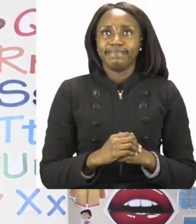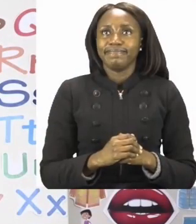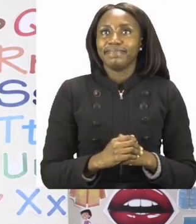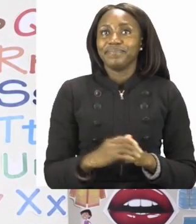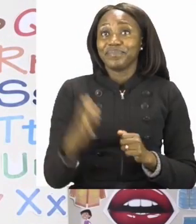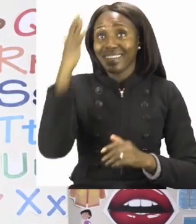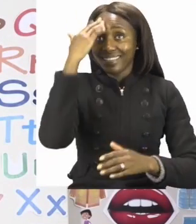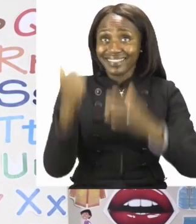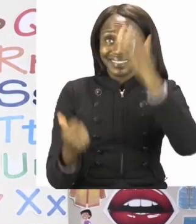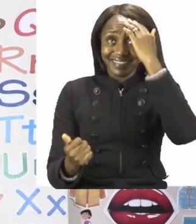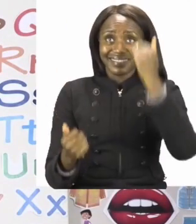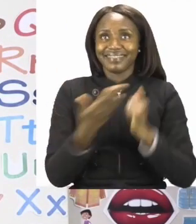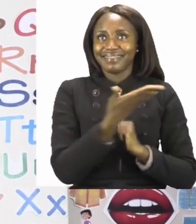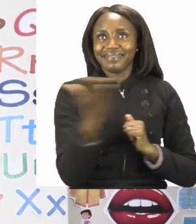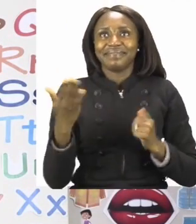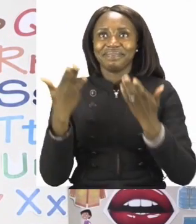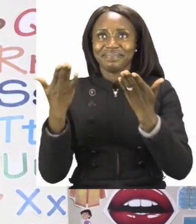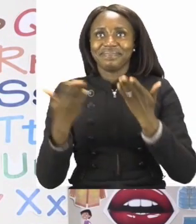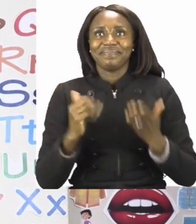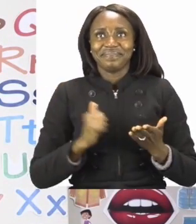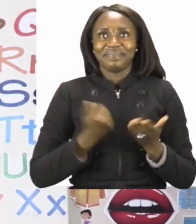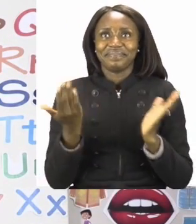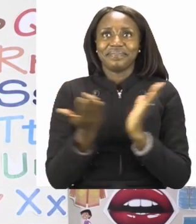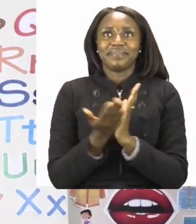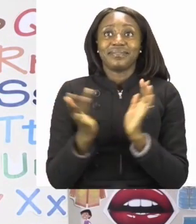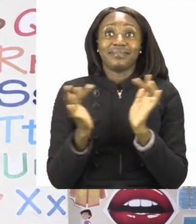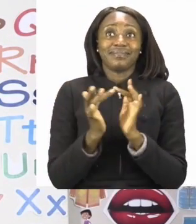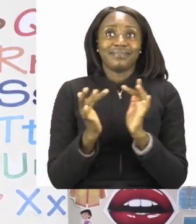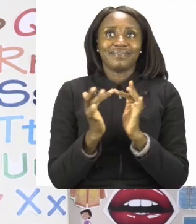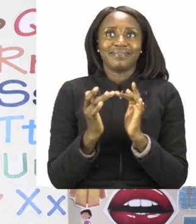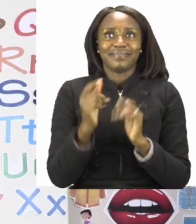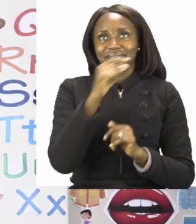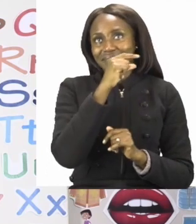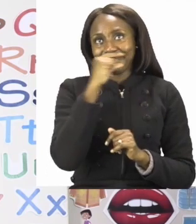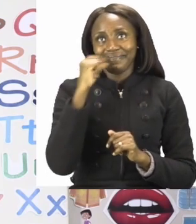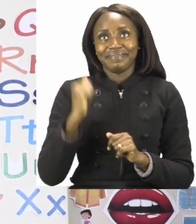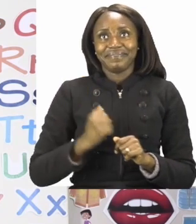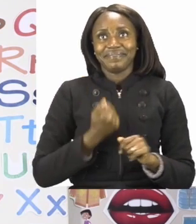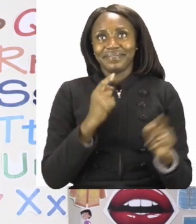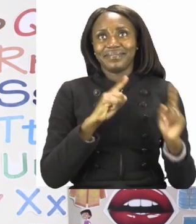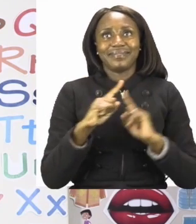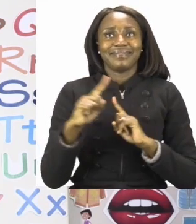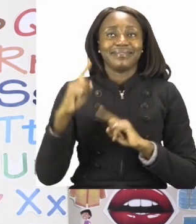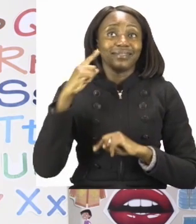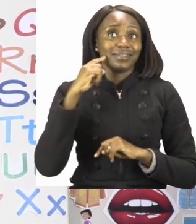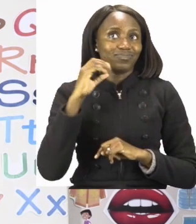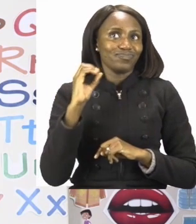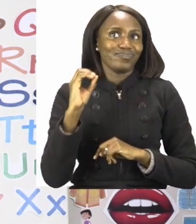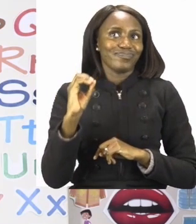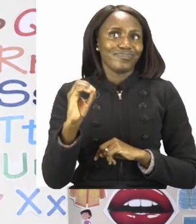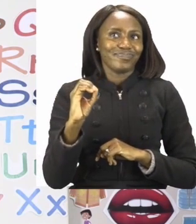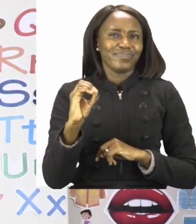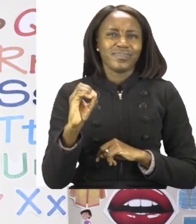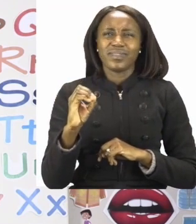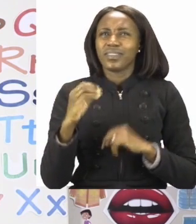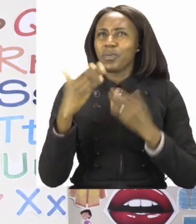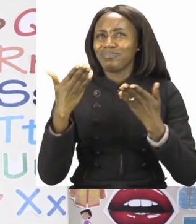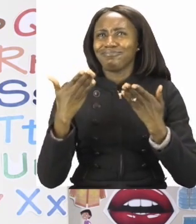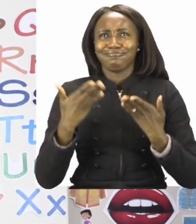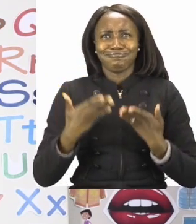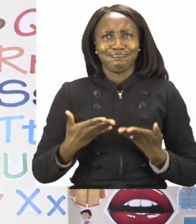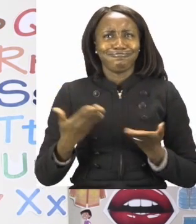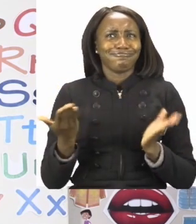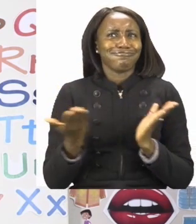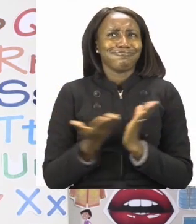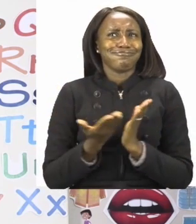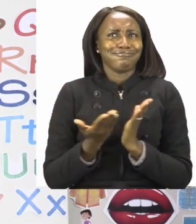Hello everyone and welcome to My Zone Online School. My name is Teacher Mutsa and thank